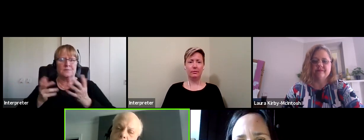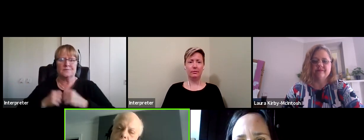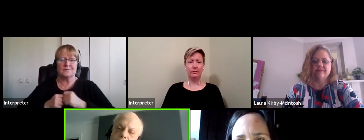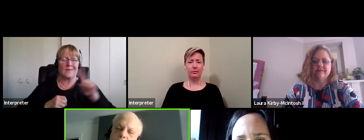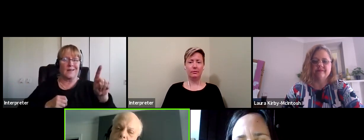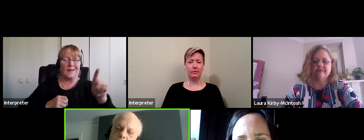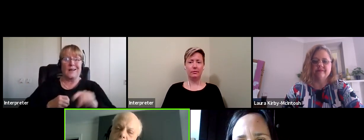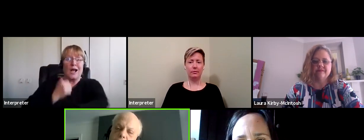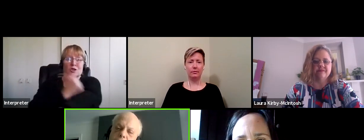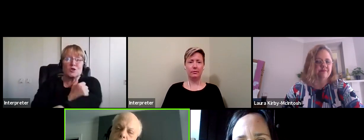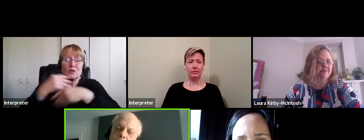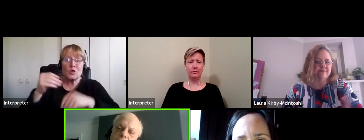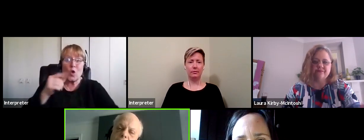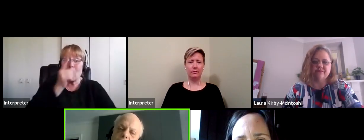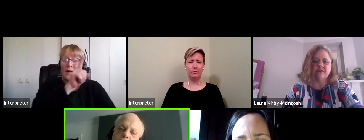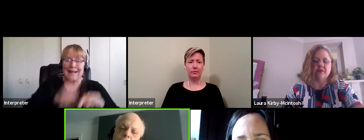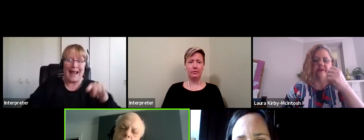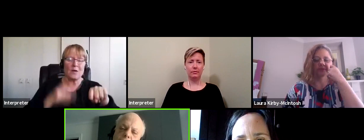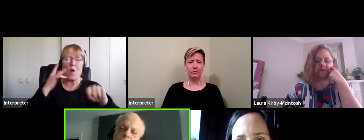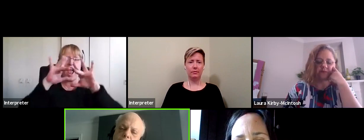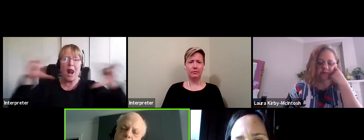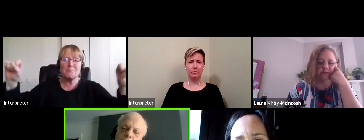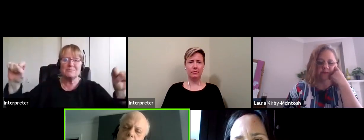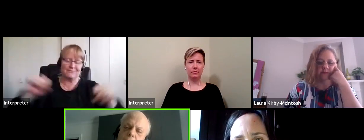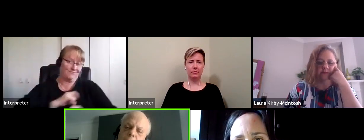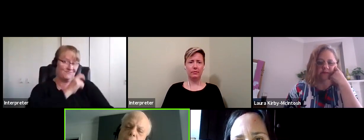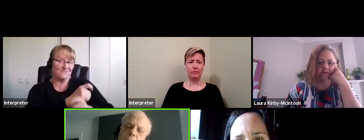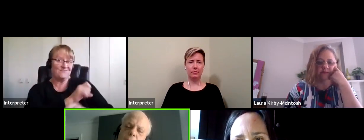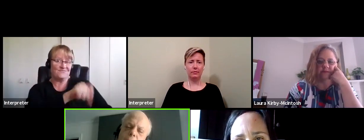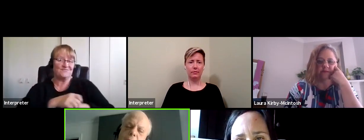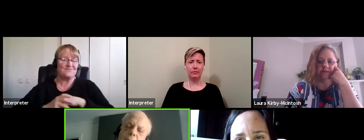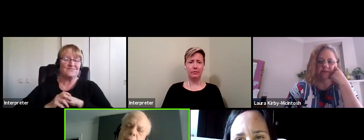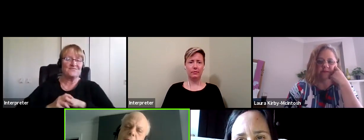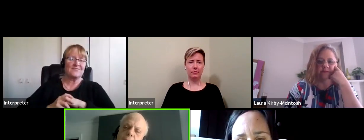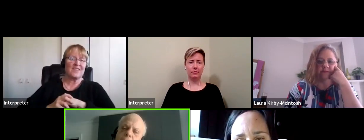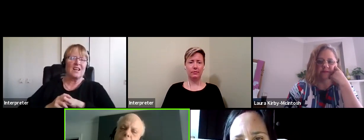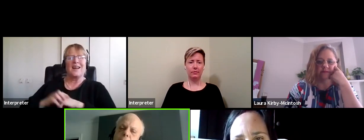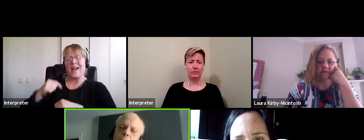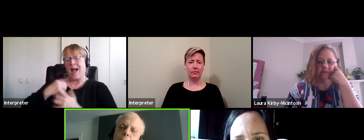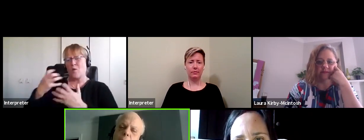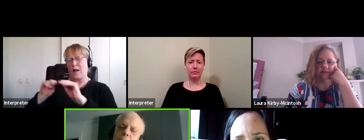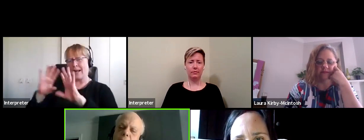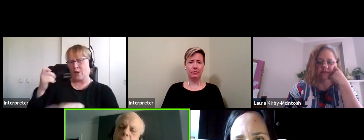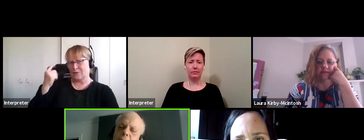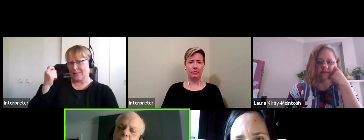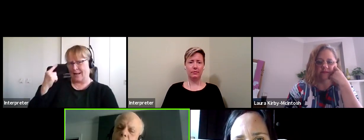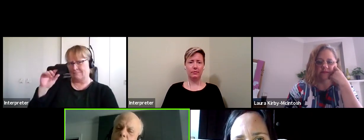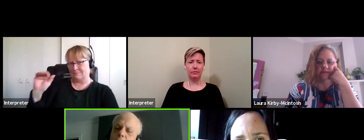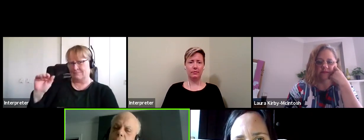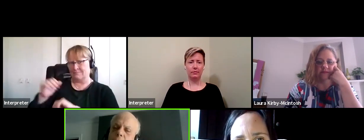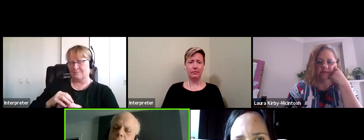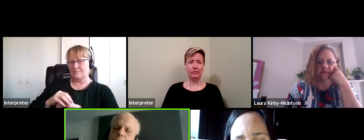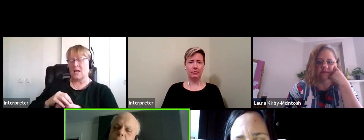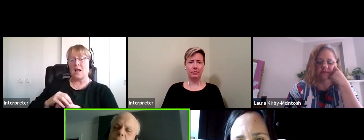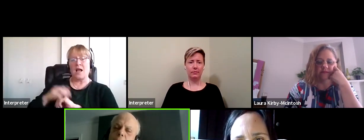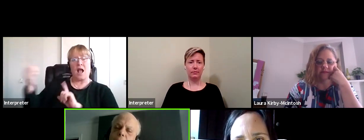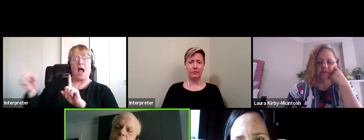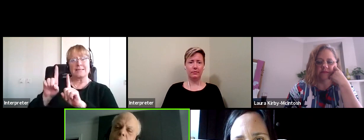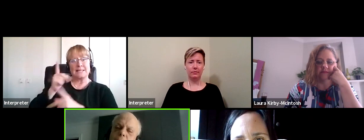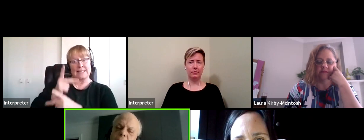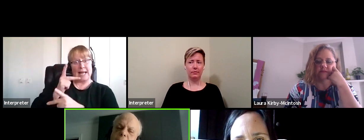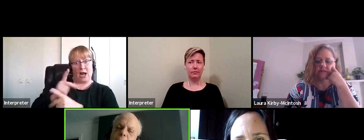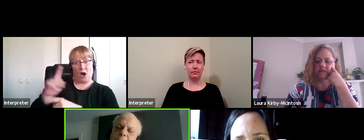the drugstore because they're all sold out. Right. And I just want to make sure I've got this clear. So we've got an attendant care worker who may